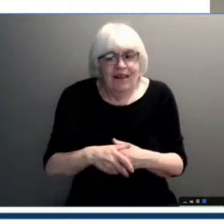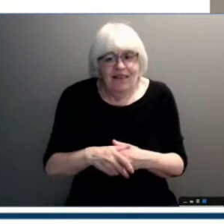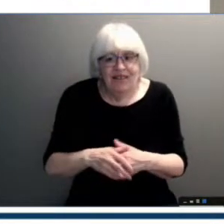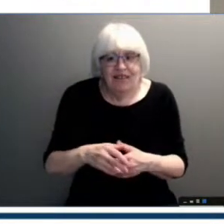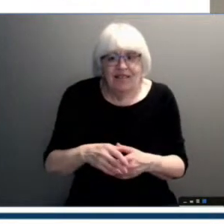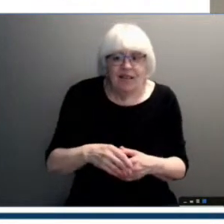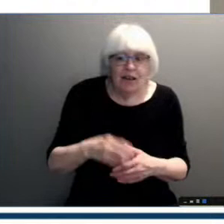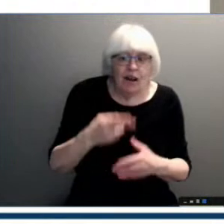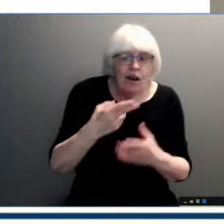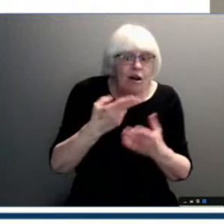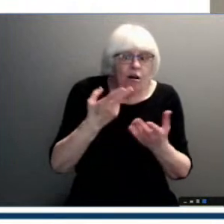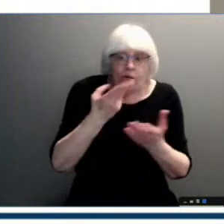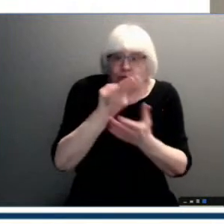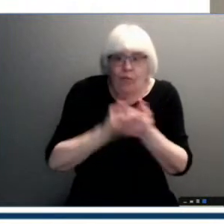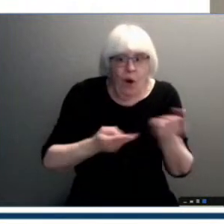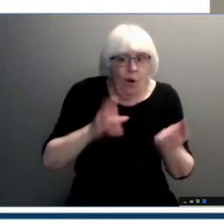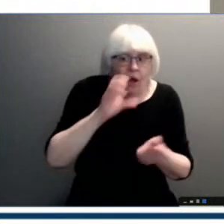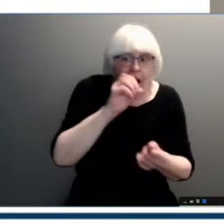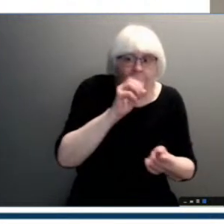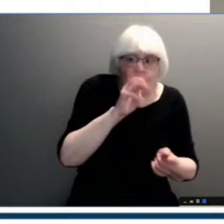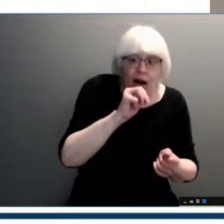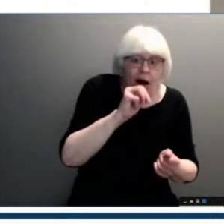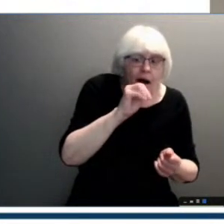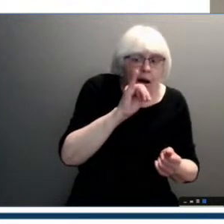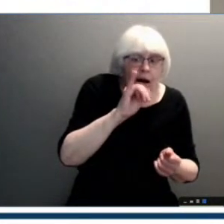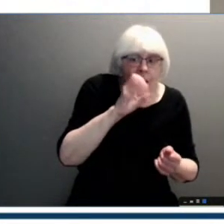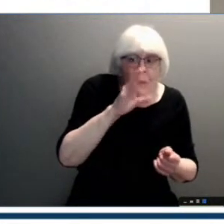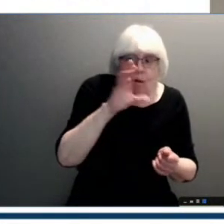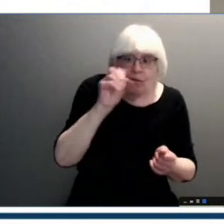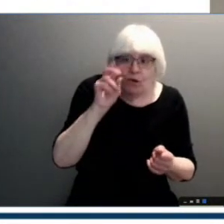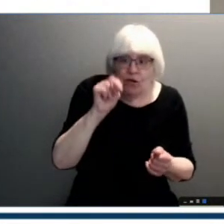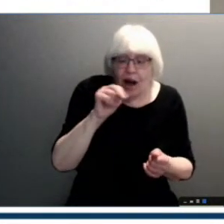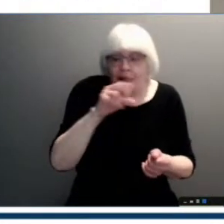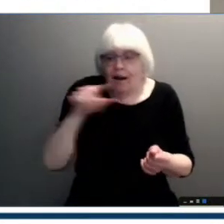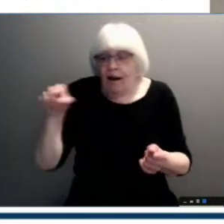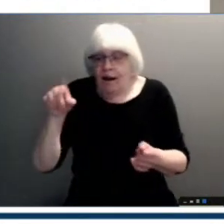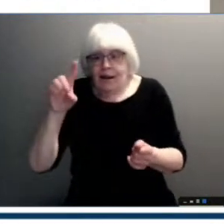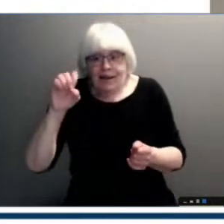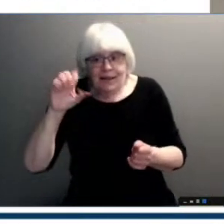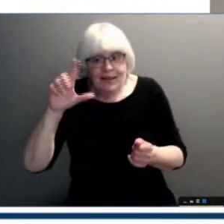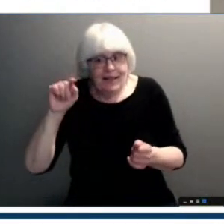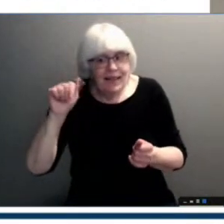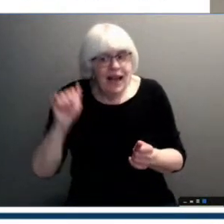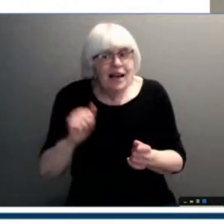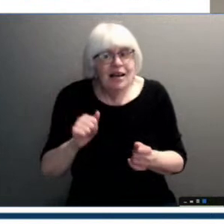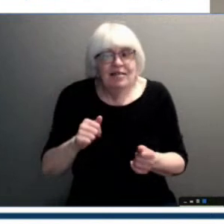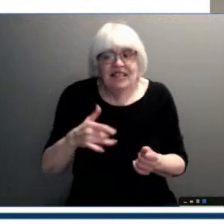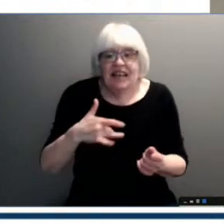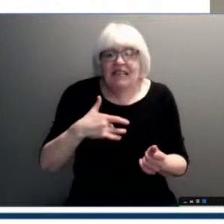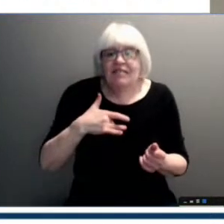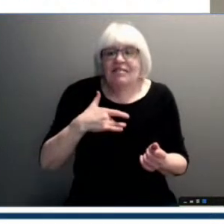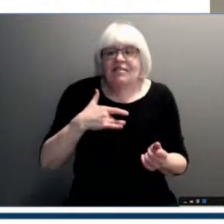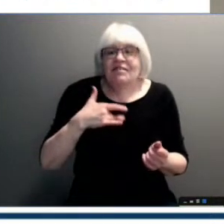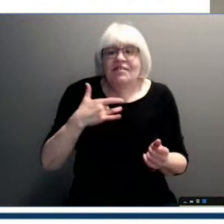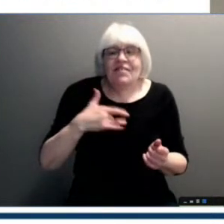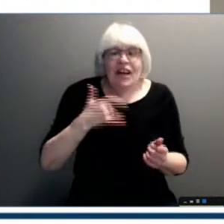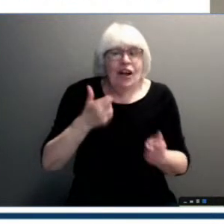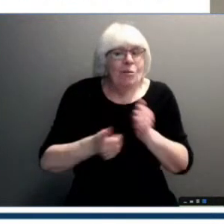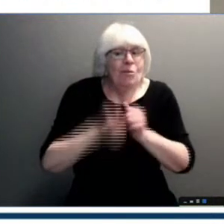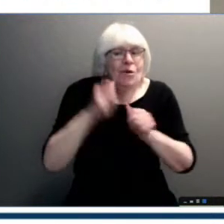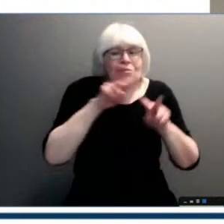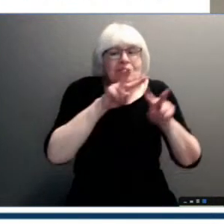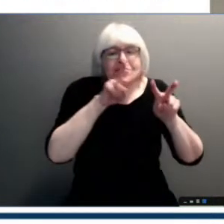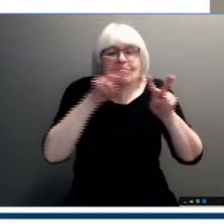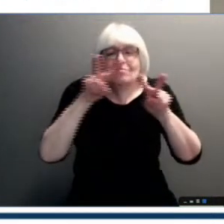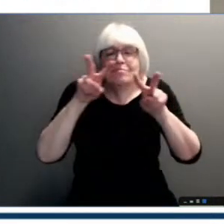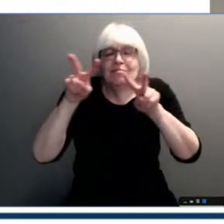the world, we fully expect that a growing proportion of our cases are going to be in the Omicron strain in the days